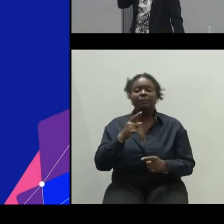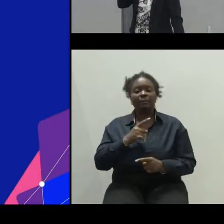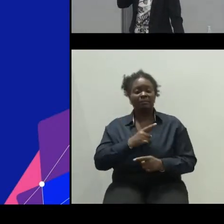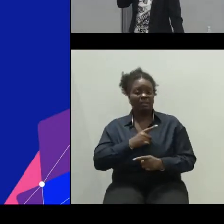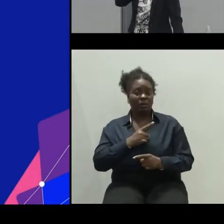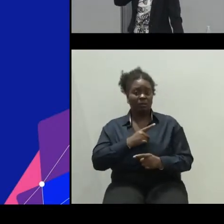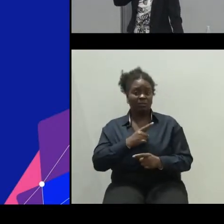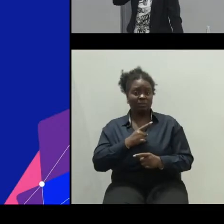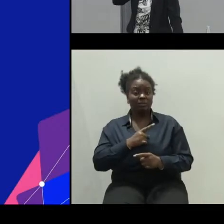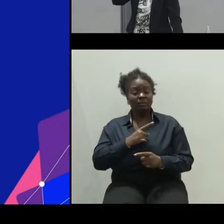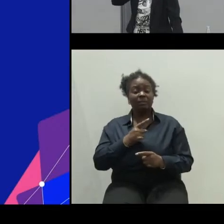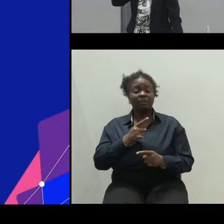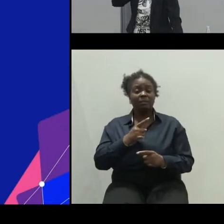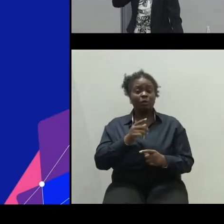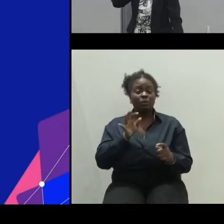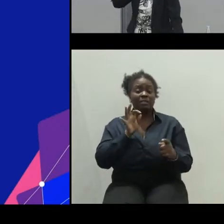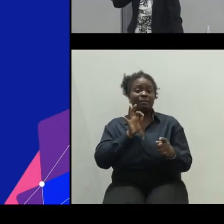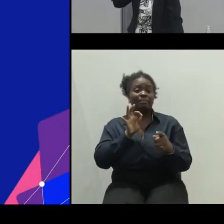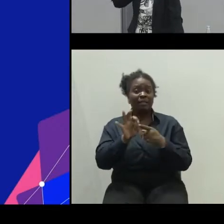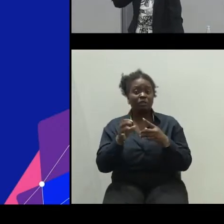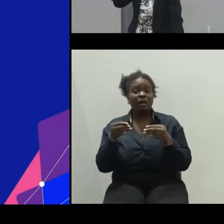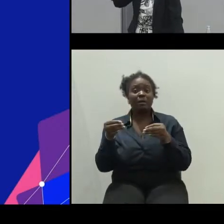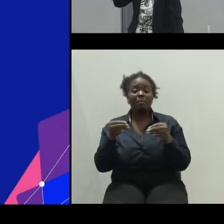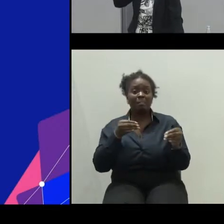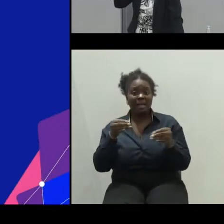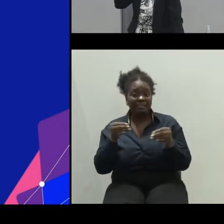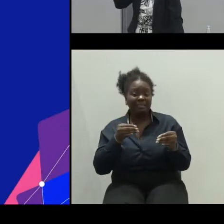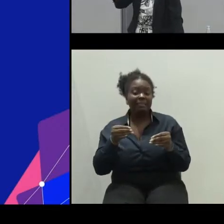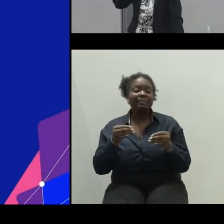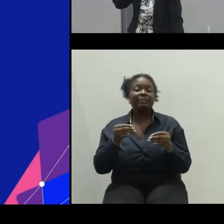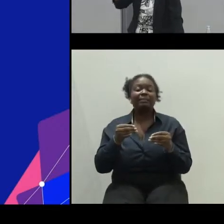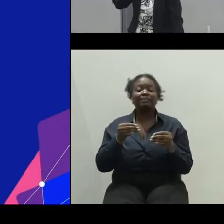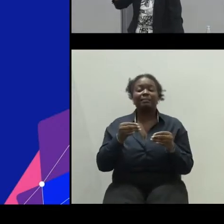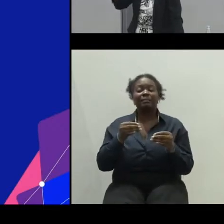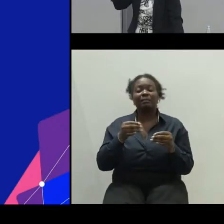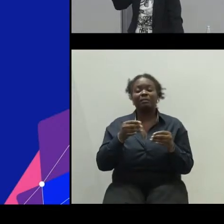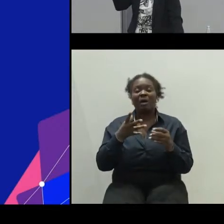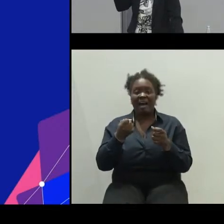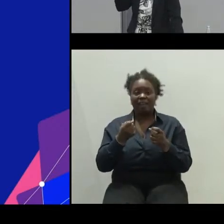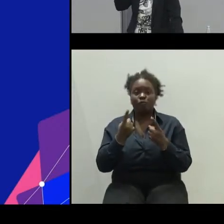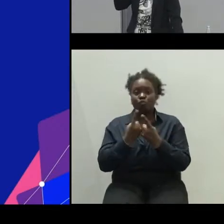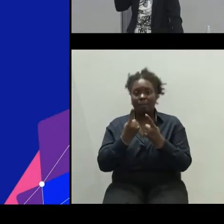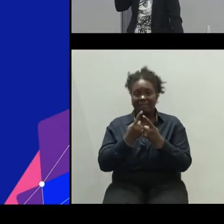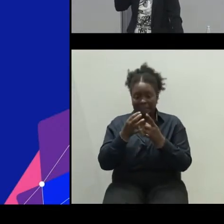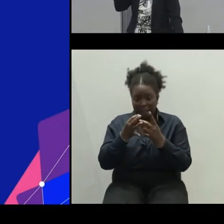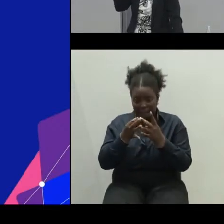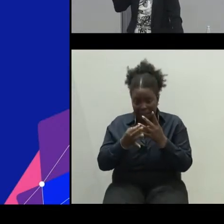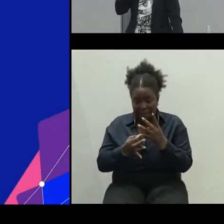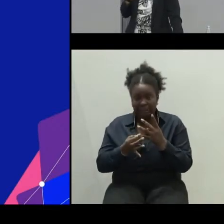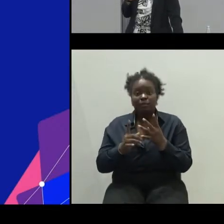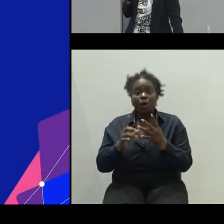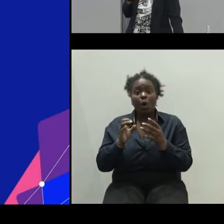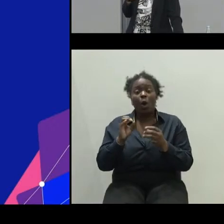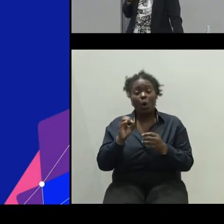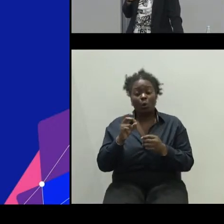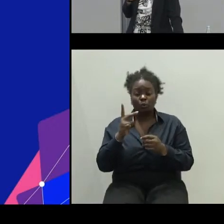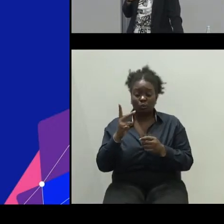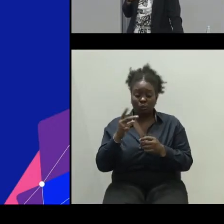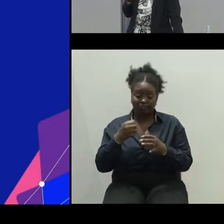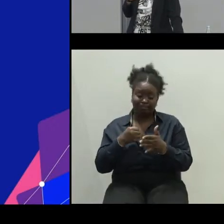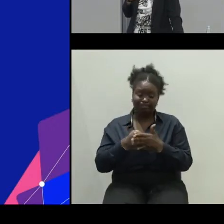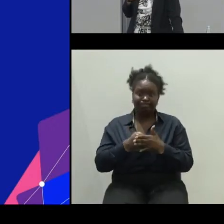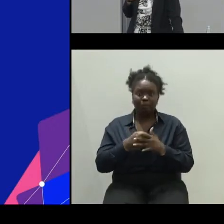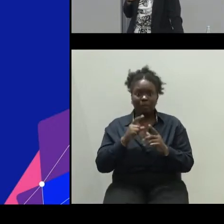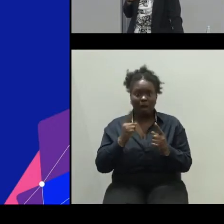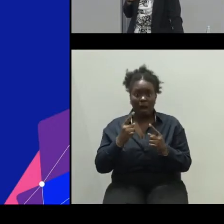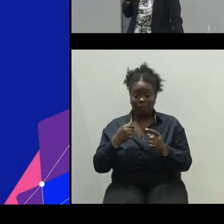of specialized plastics and materials that have these barrier properties that prevent oxygen. So when I was a kid, you